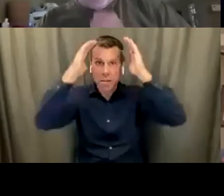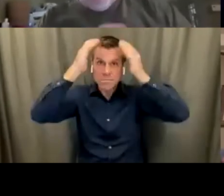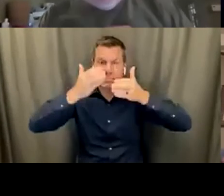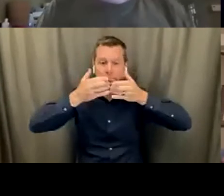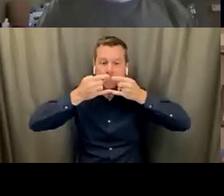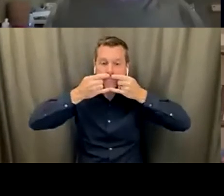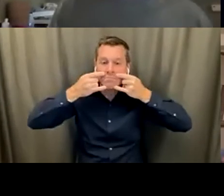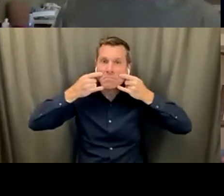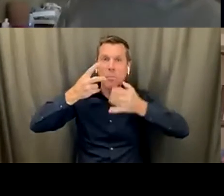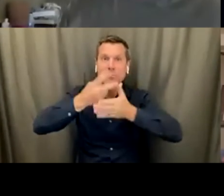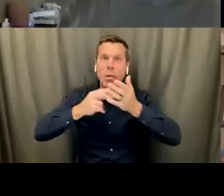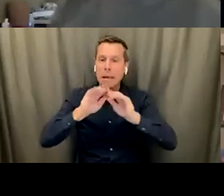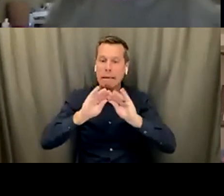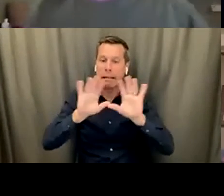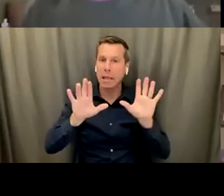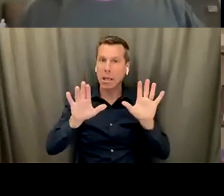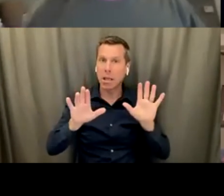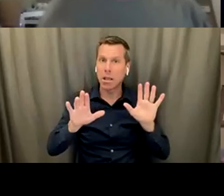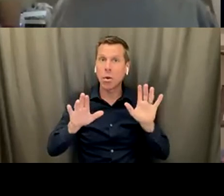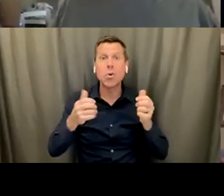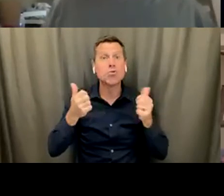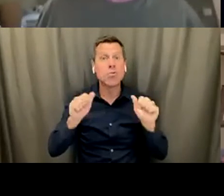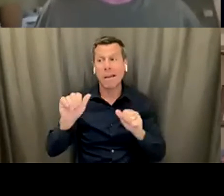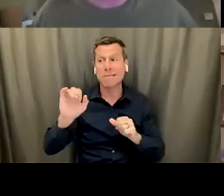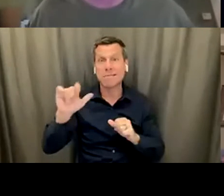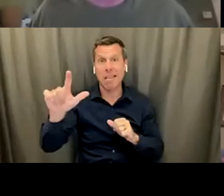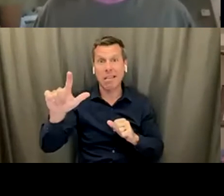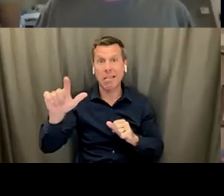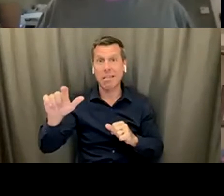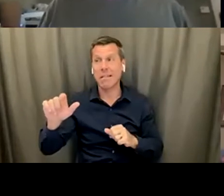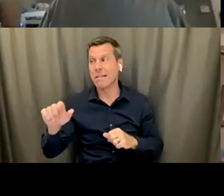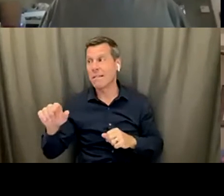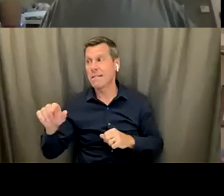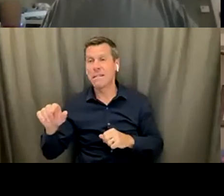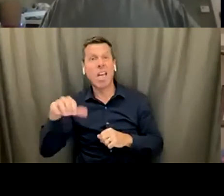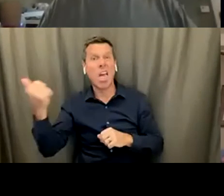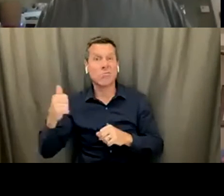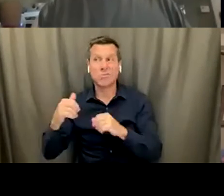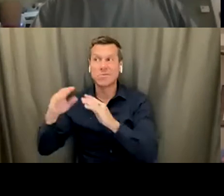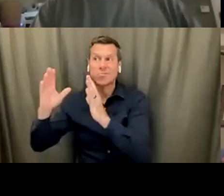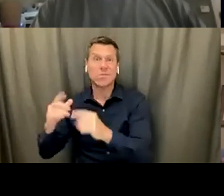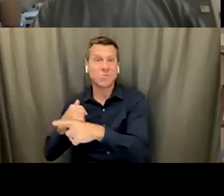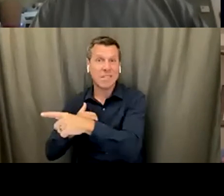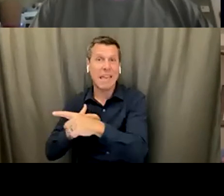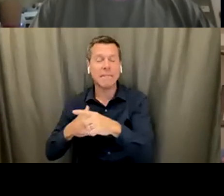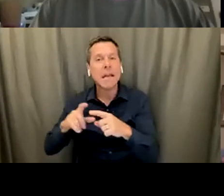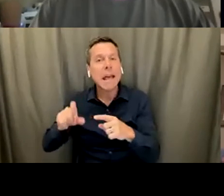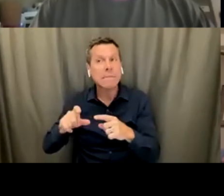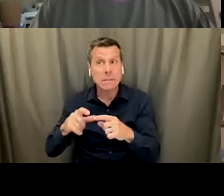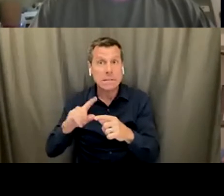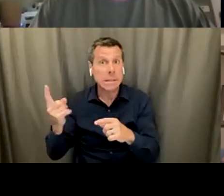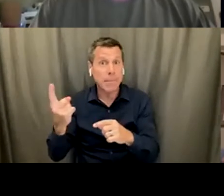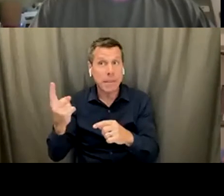we were advocating for face shields for our ASL and EMLS instructors. But if we have clear face masks that are available and